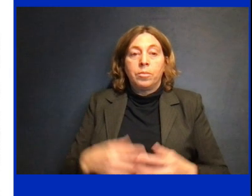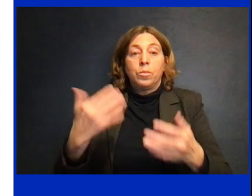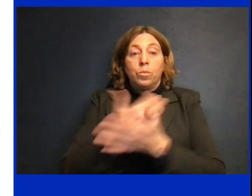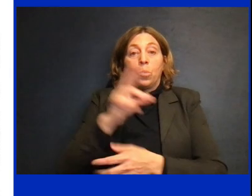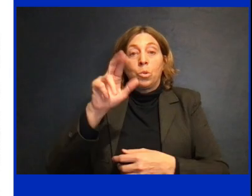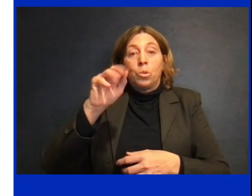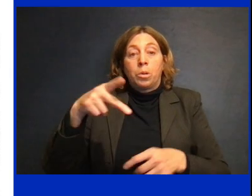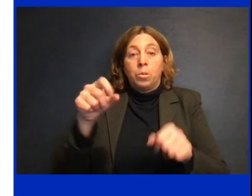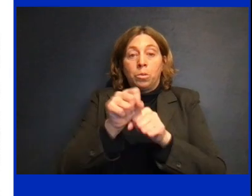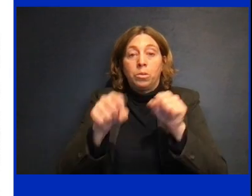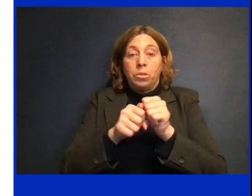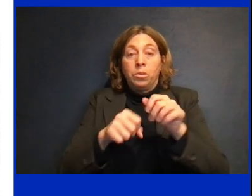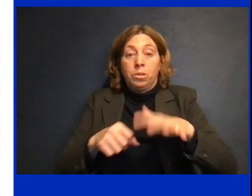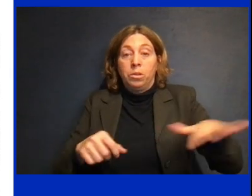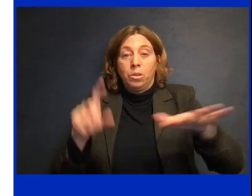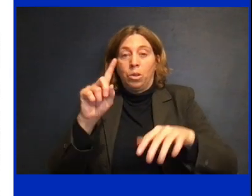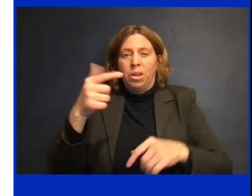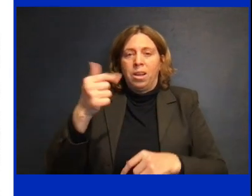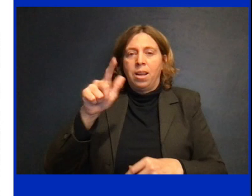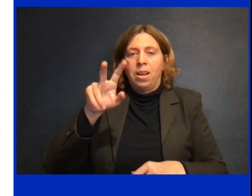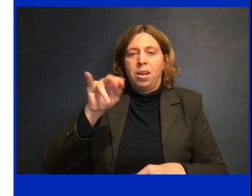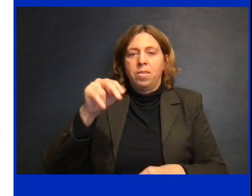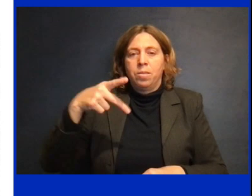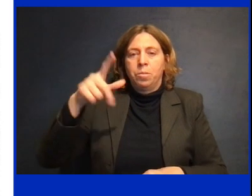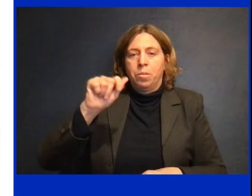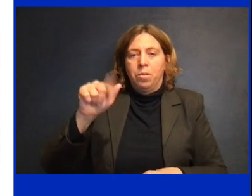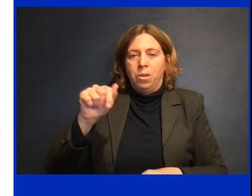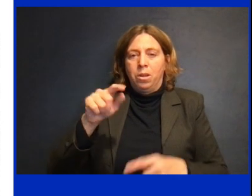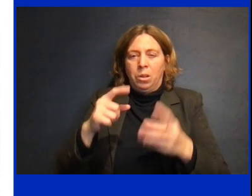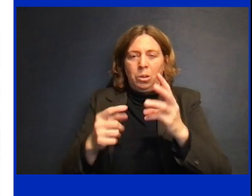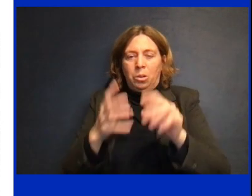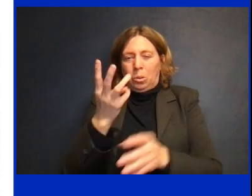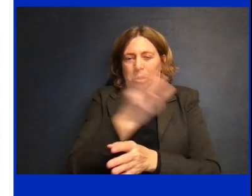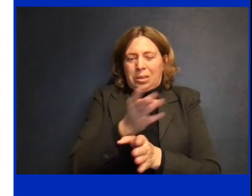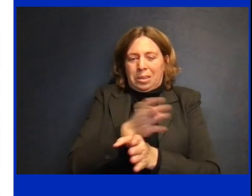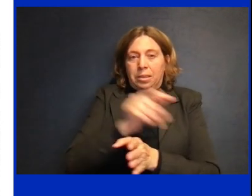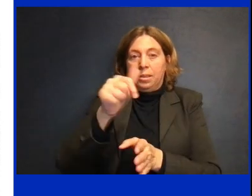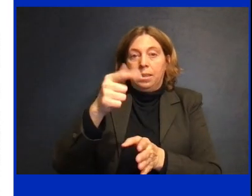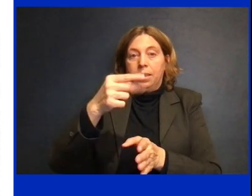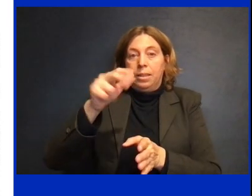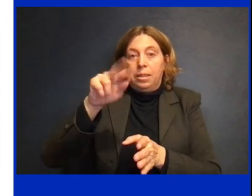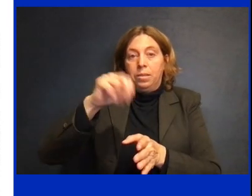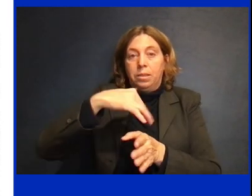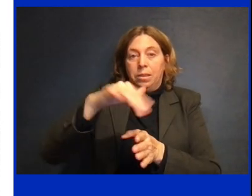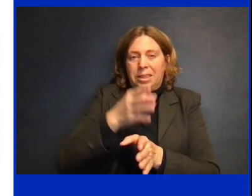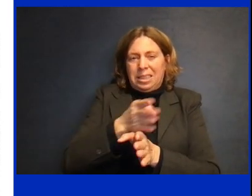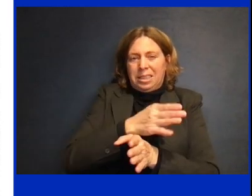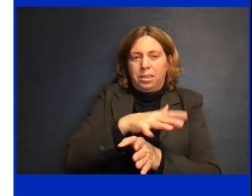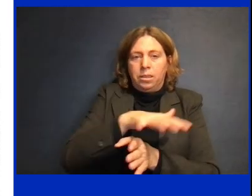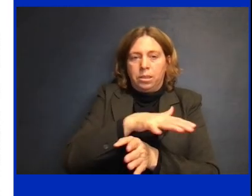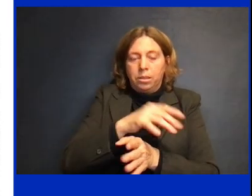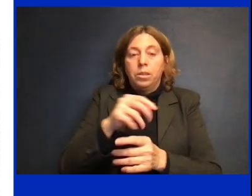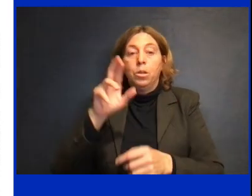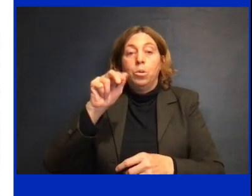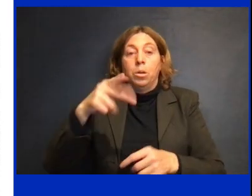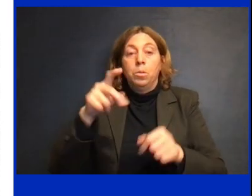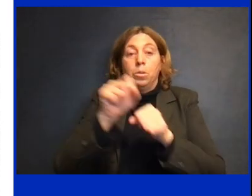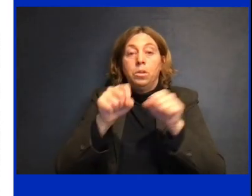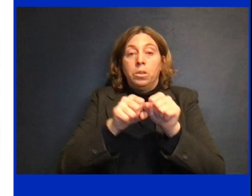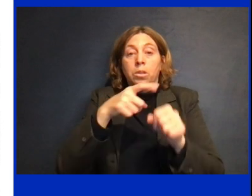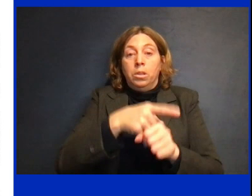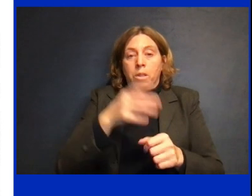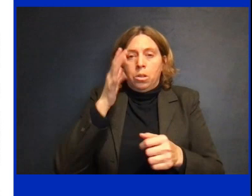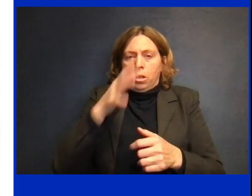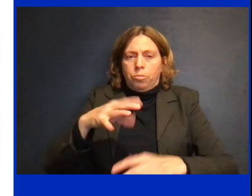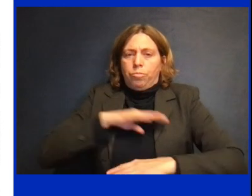The new ramp structure will be located at Galvin Plaza, west of 10th Avenue. The ramp structure will serve all bus movements into